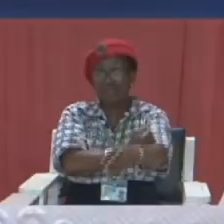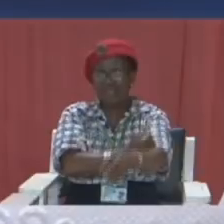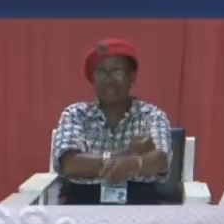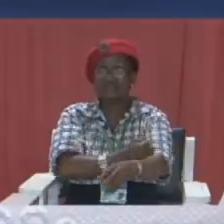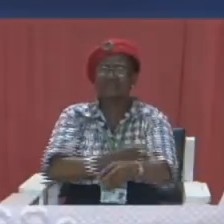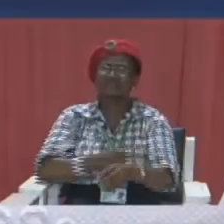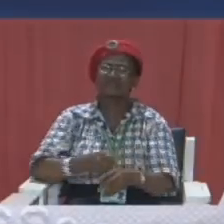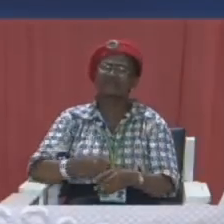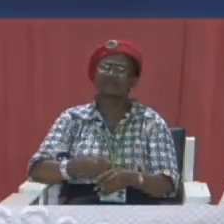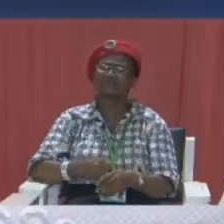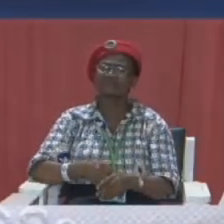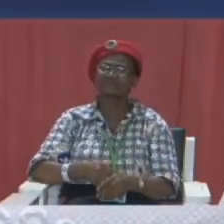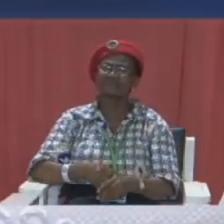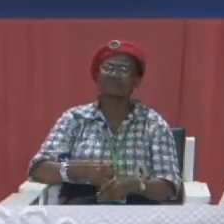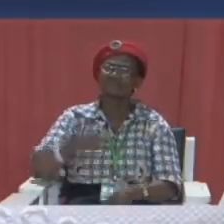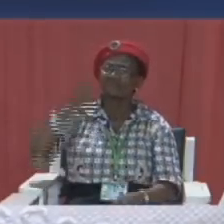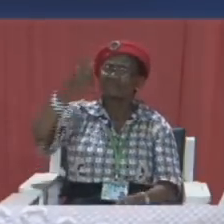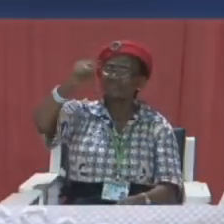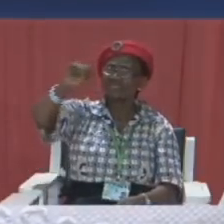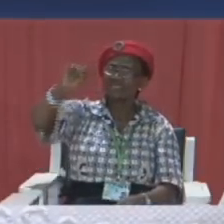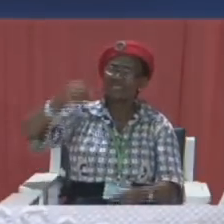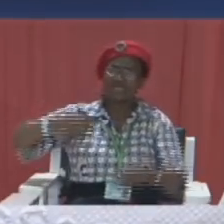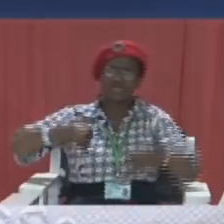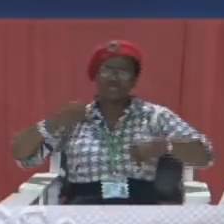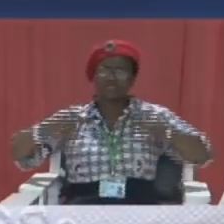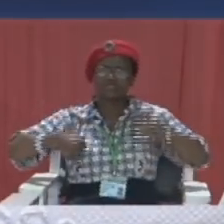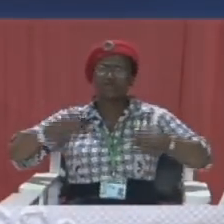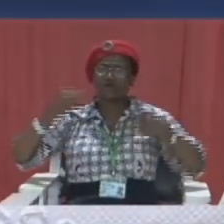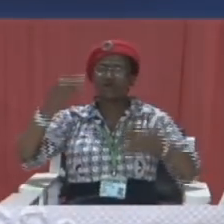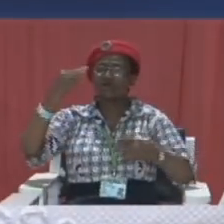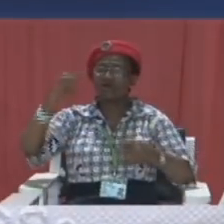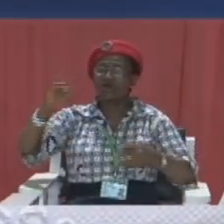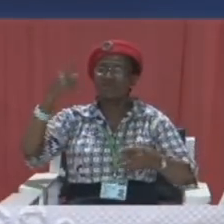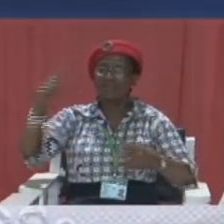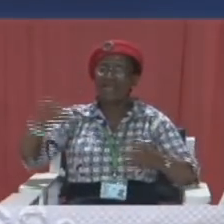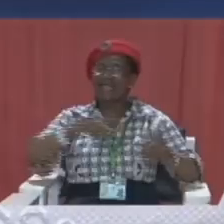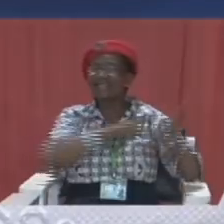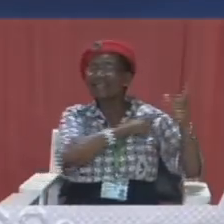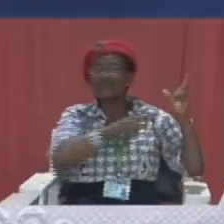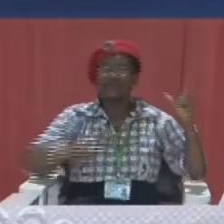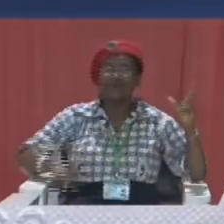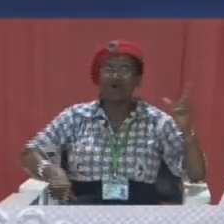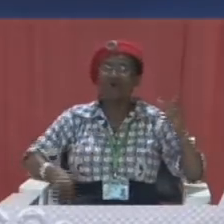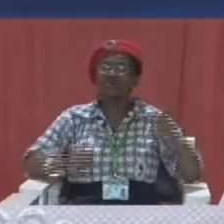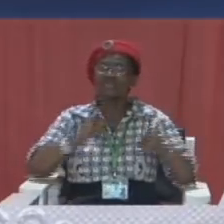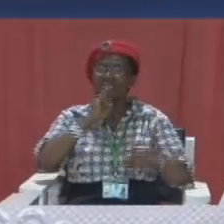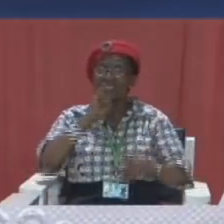The joy of the Lord is your strength.